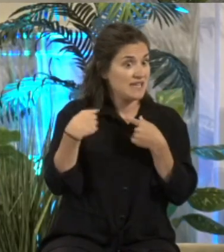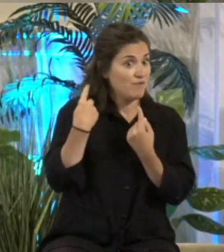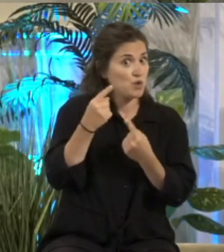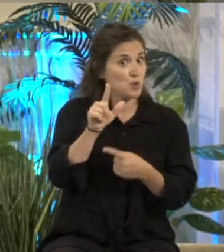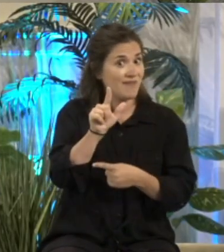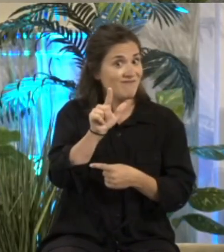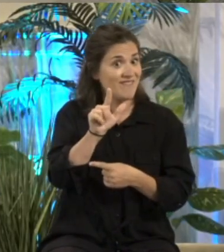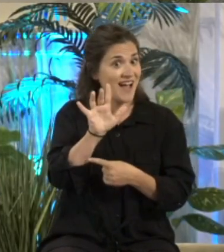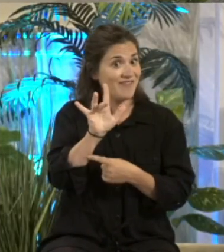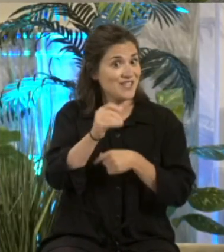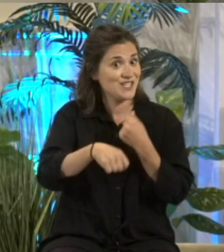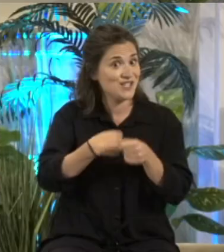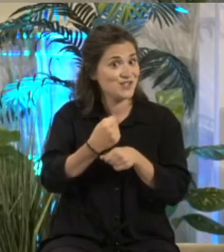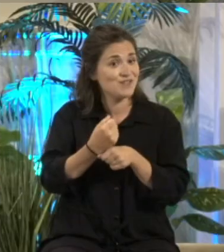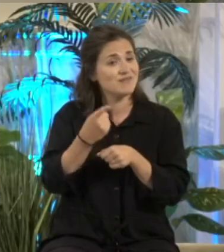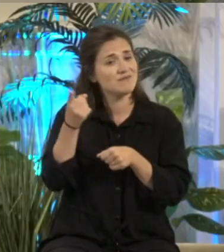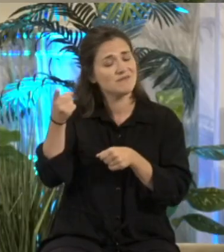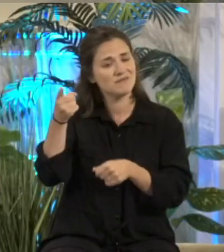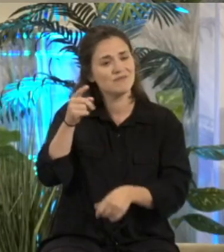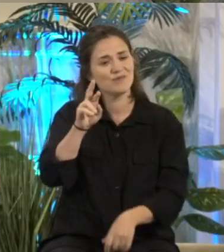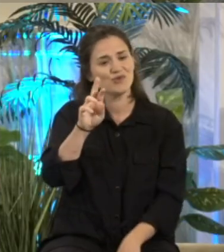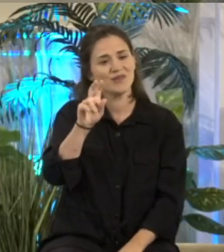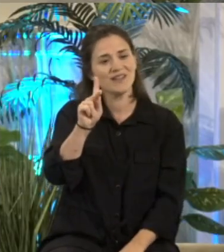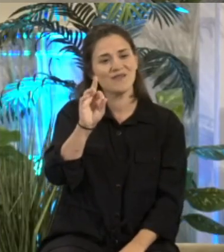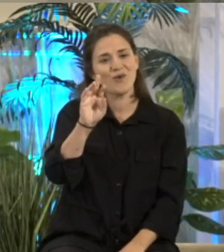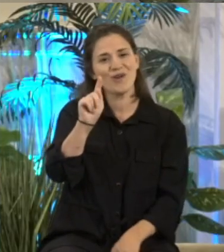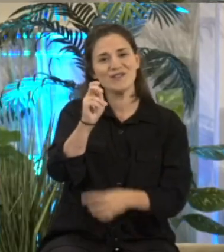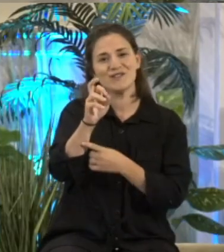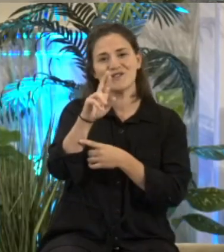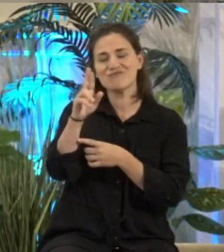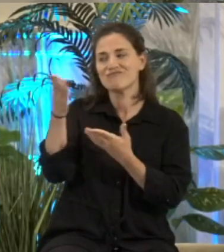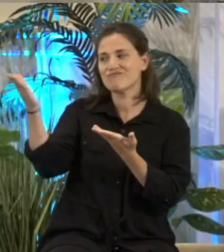in our adult music program is Rick Fortner.